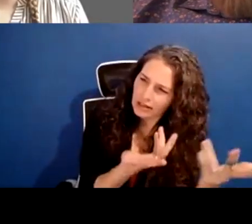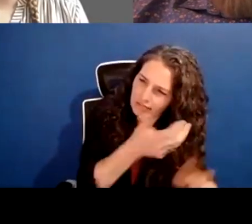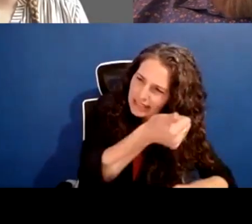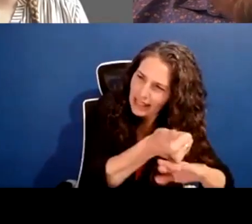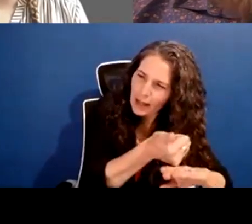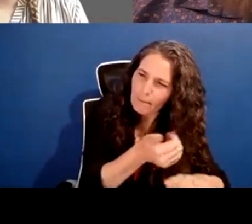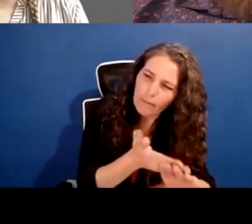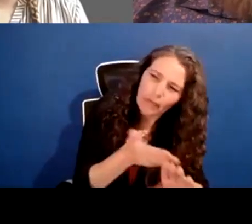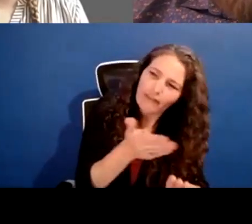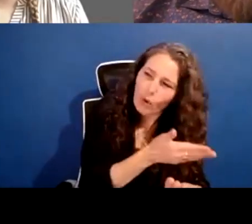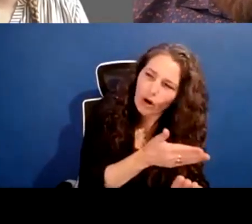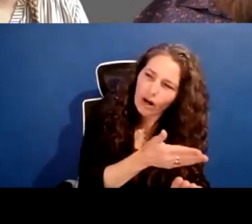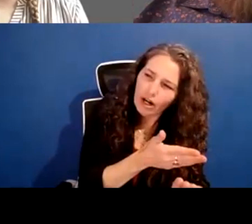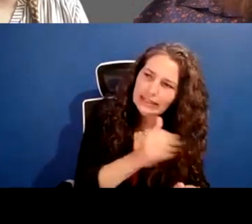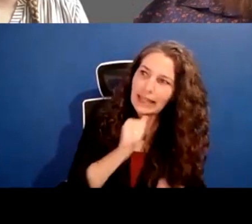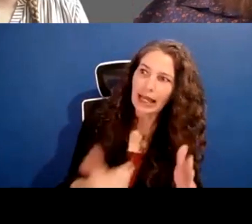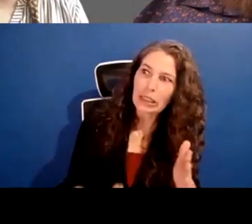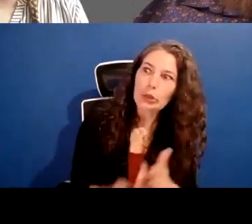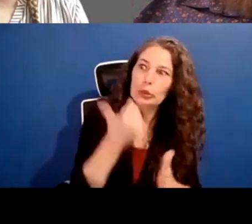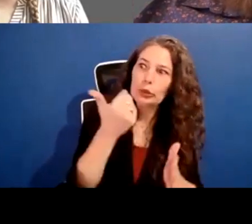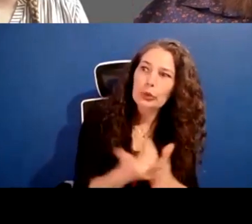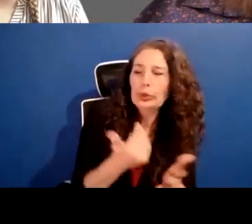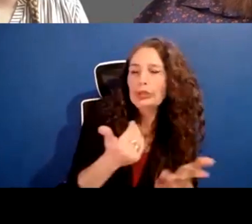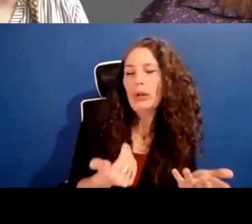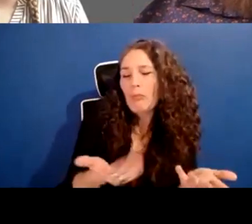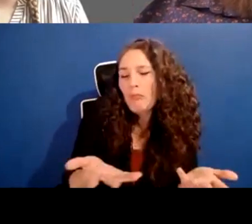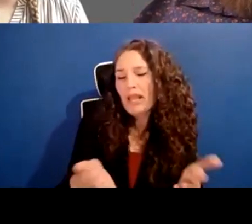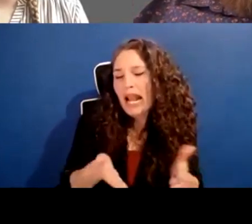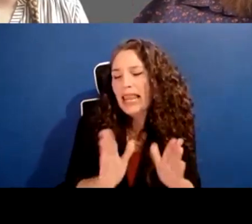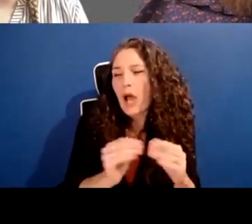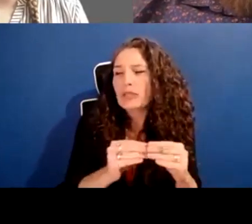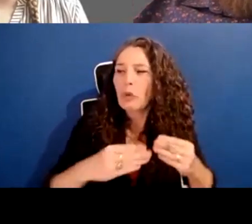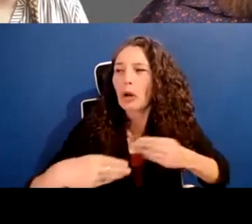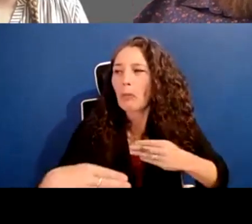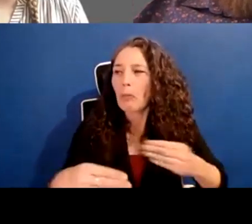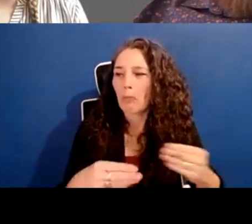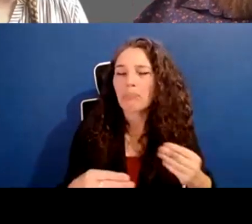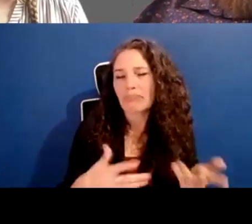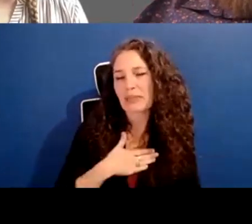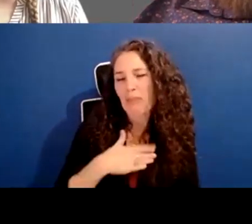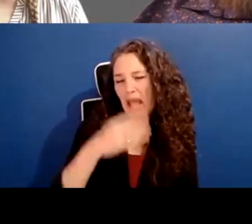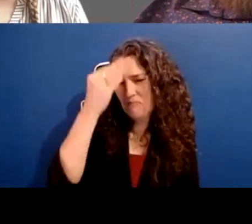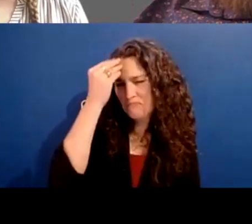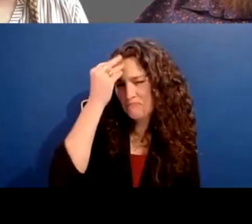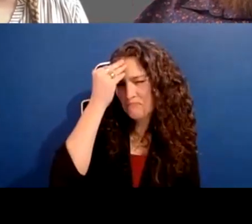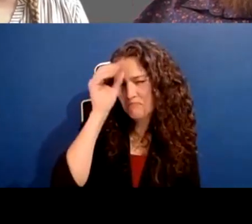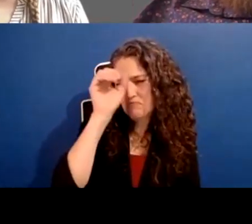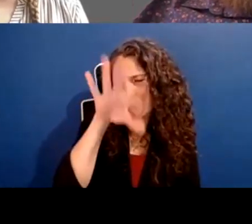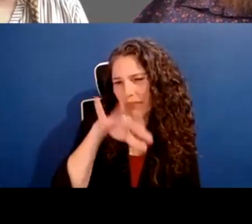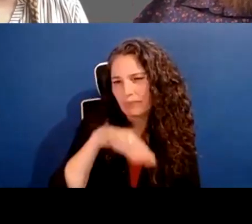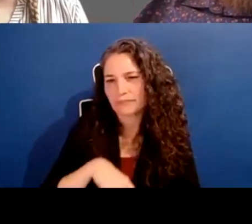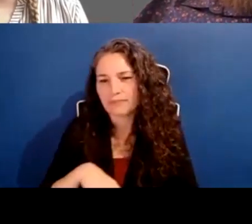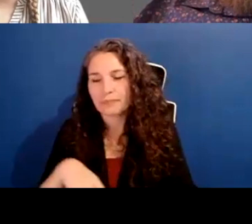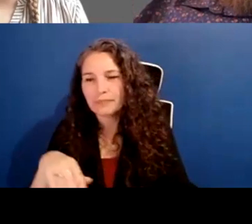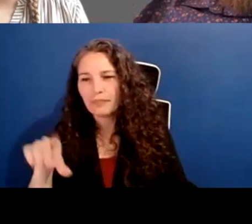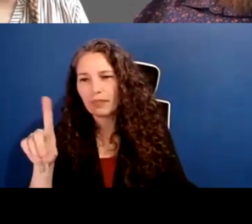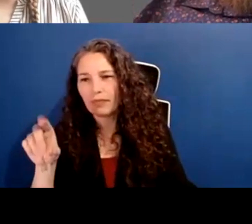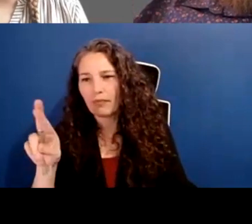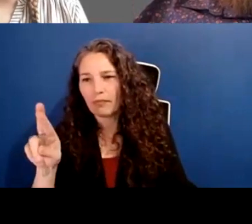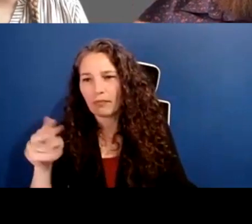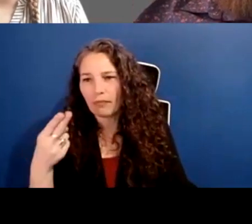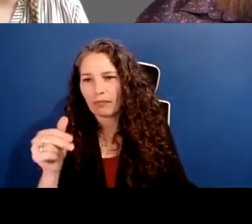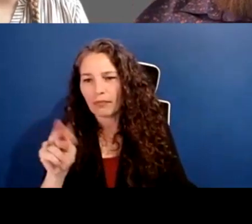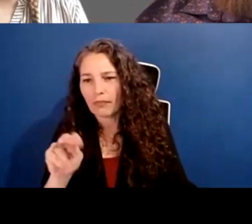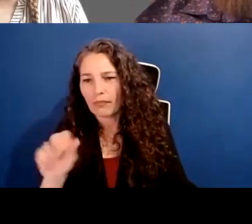So yeah, that's my thought. Yeah, I think my advice would be to find